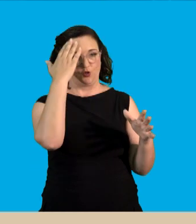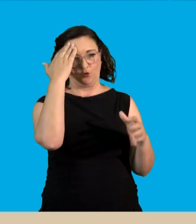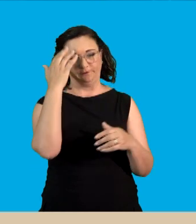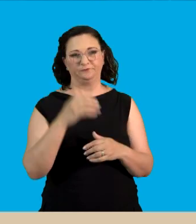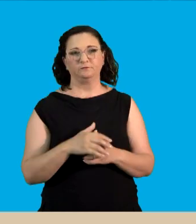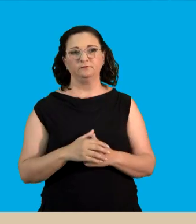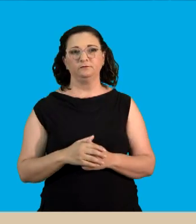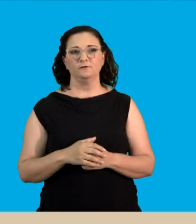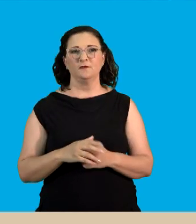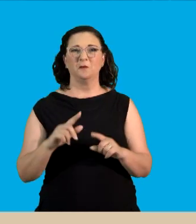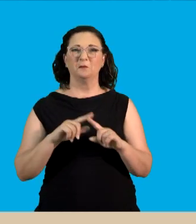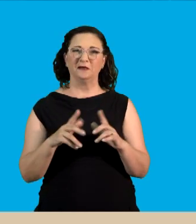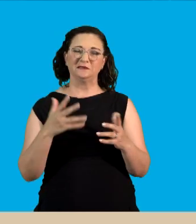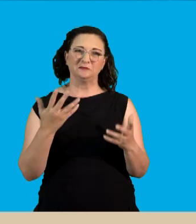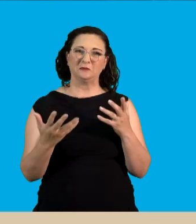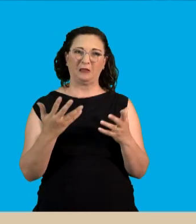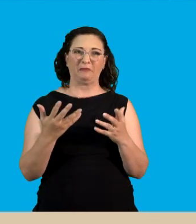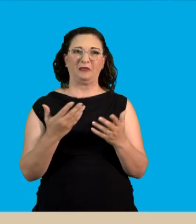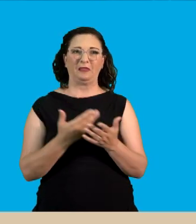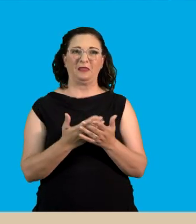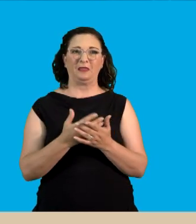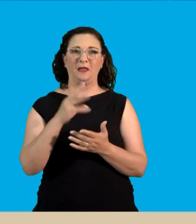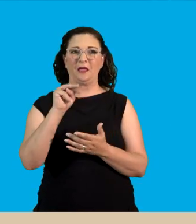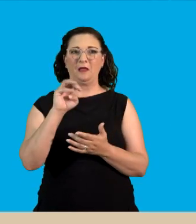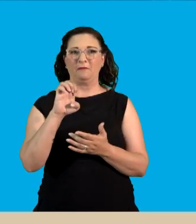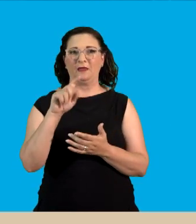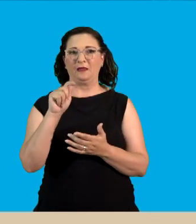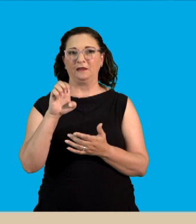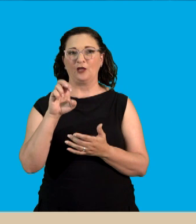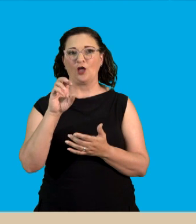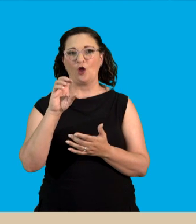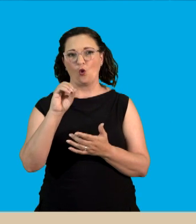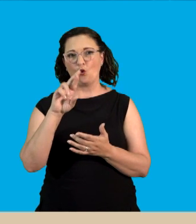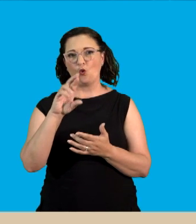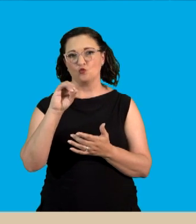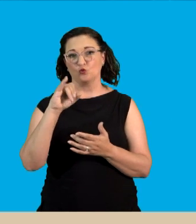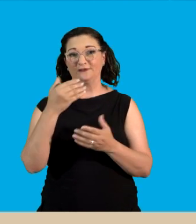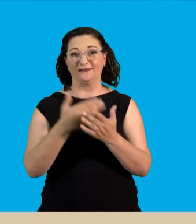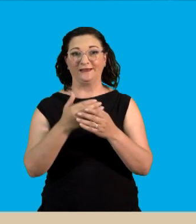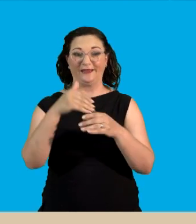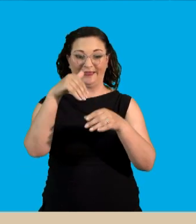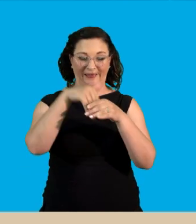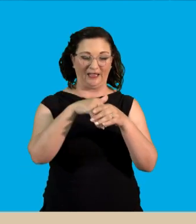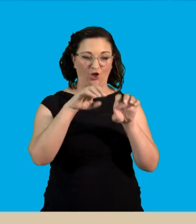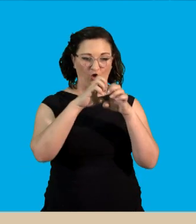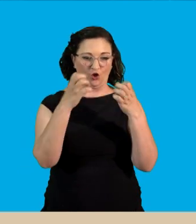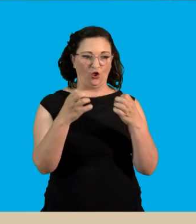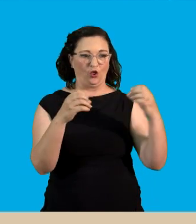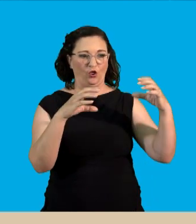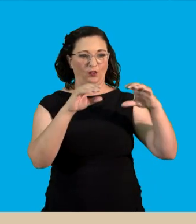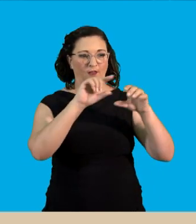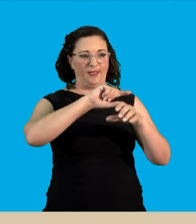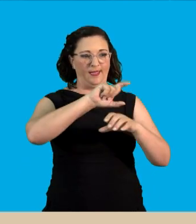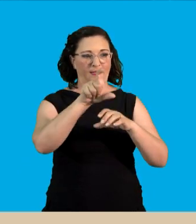slide. Sometimes the meteoroid, they can enter the Earth's atmosphere and start to burn